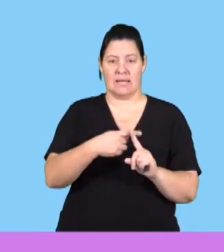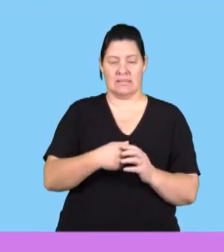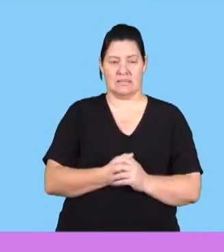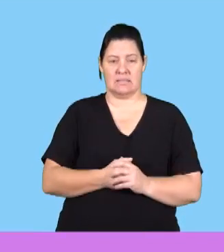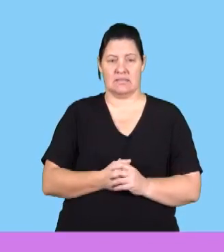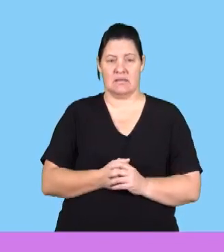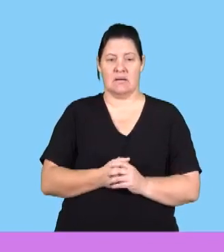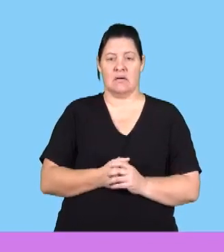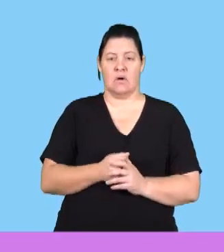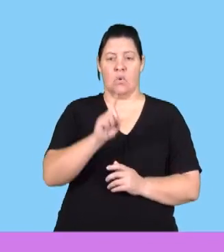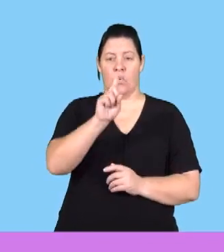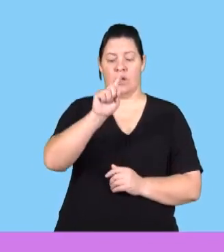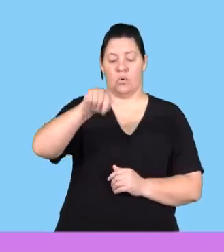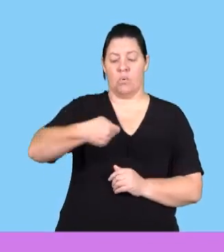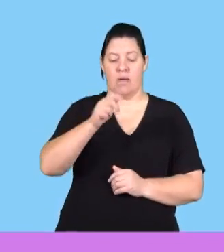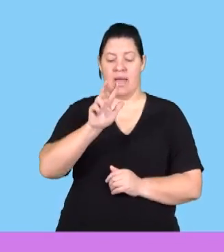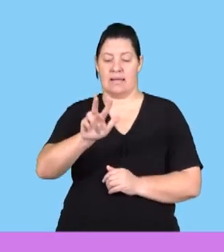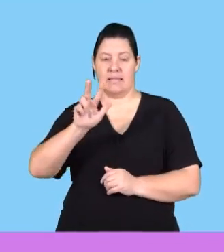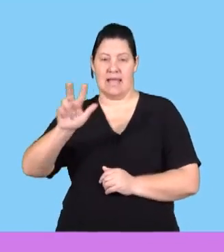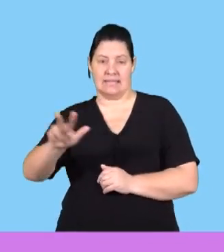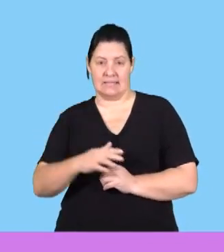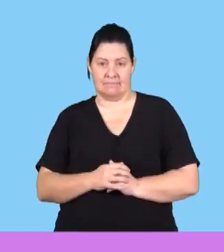1.90 and then plus